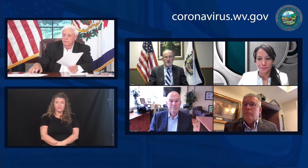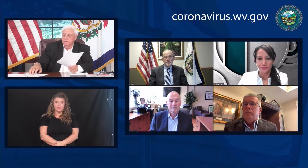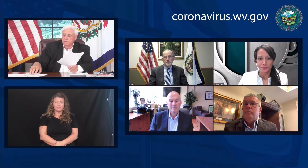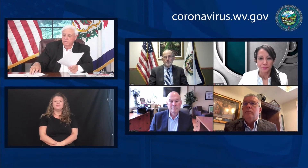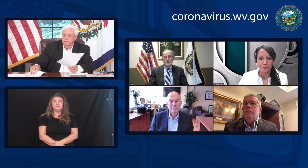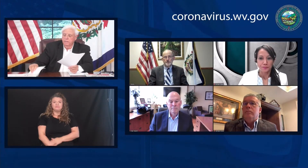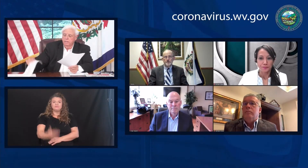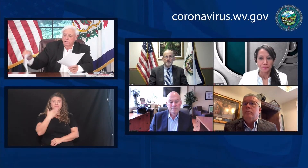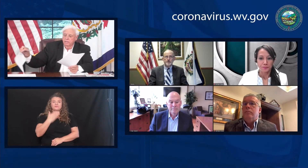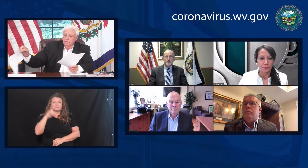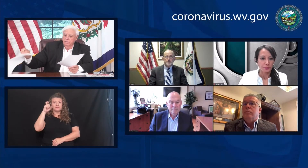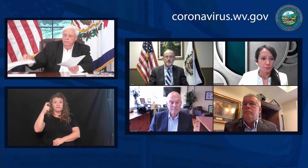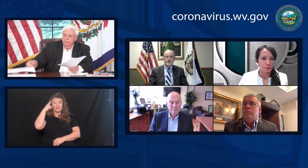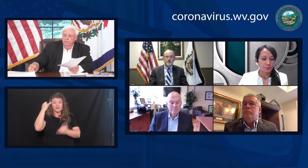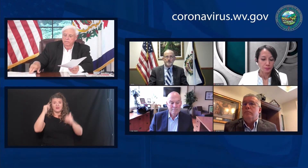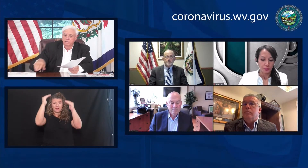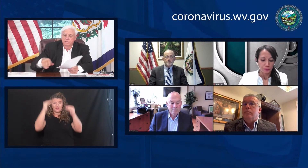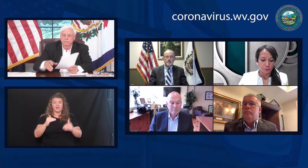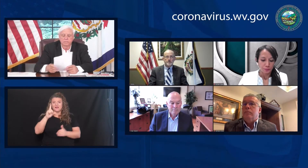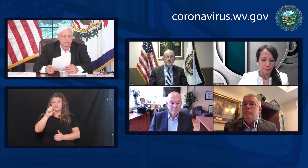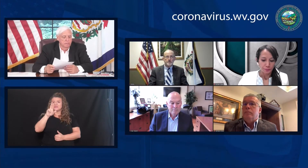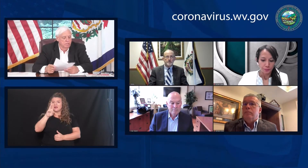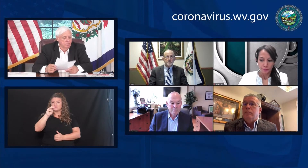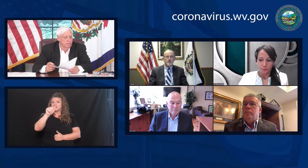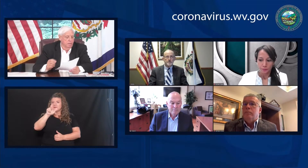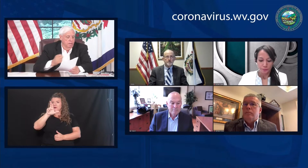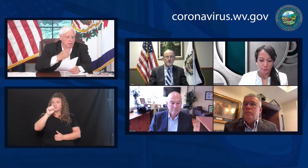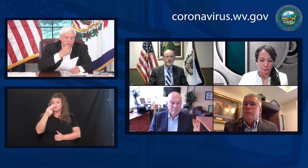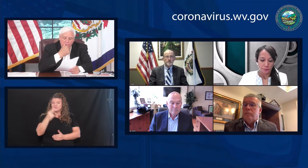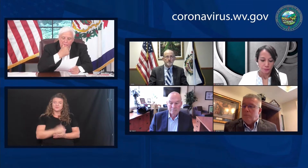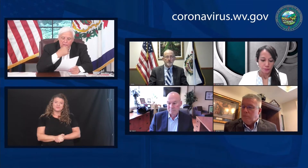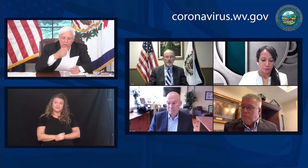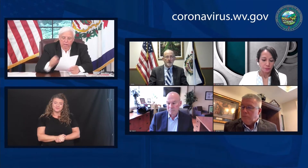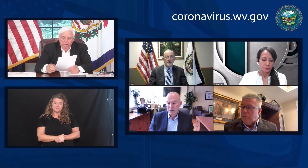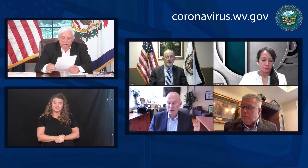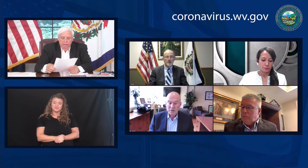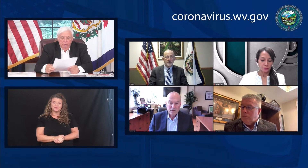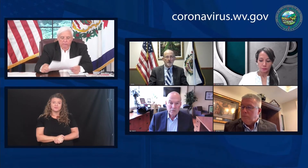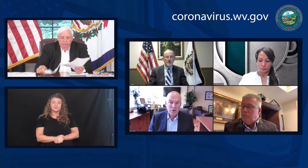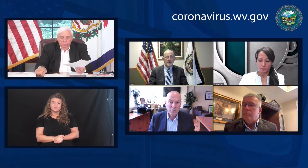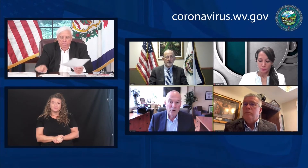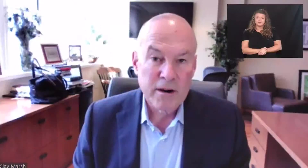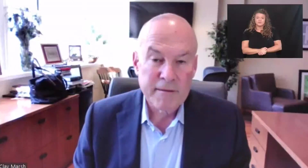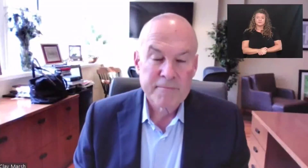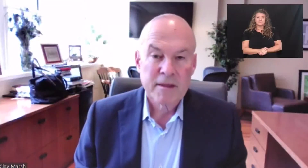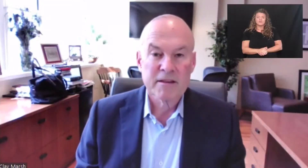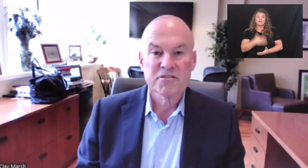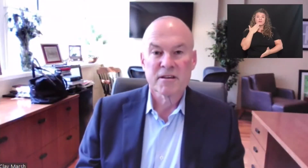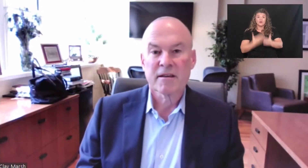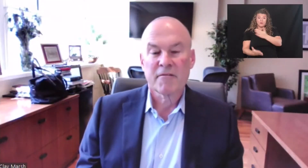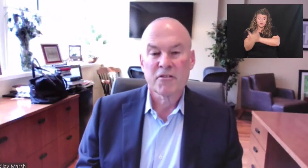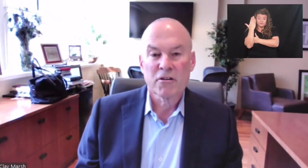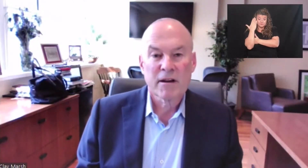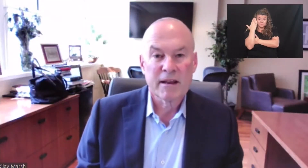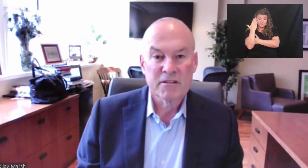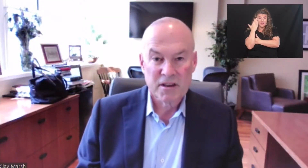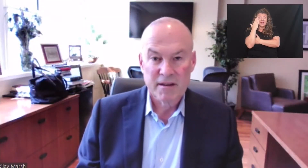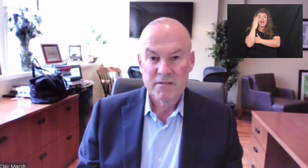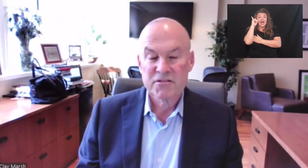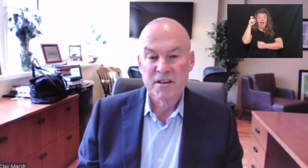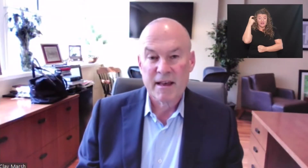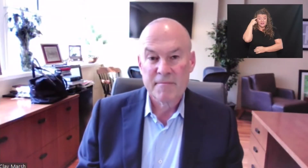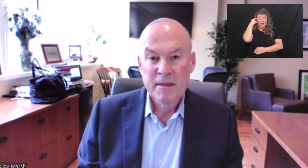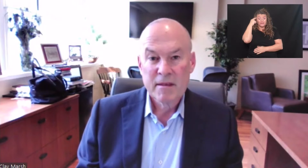All right, thank you, Governor. Let's now go to Dr. Clay Marsh, our coronavirus czar. Well, good morning. As the governor